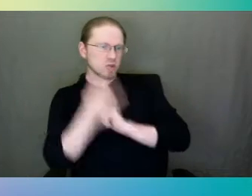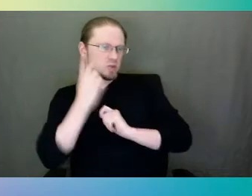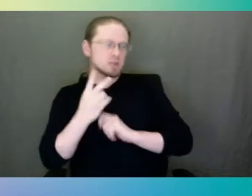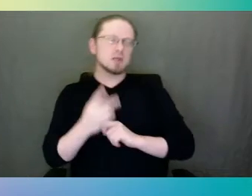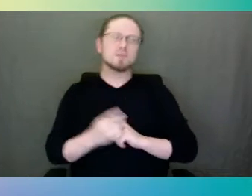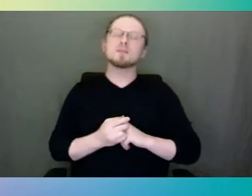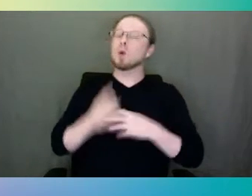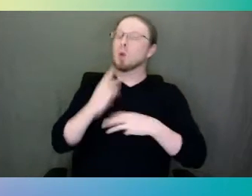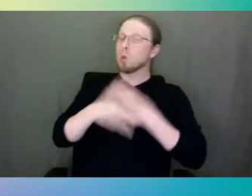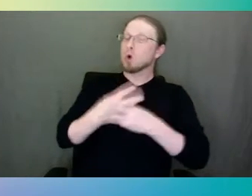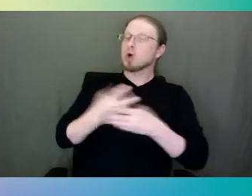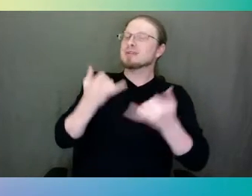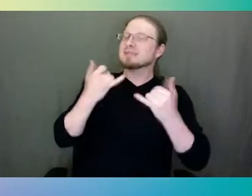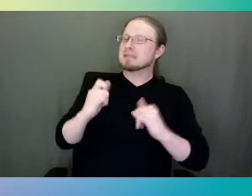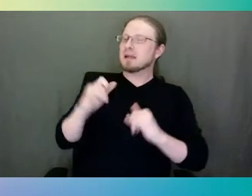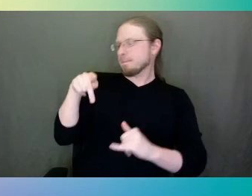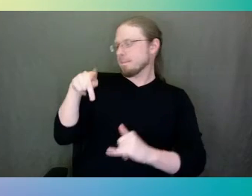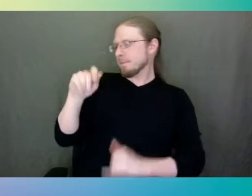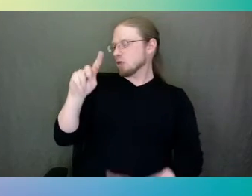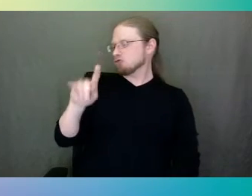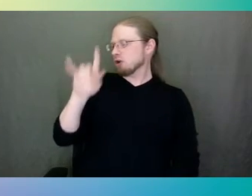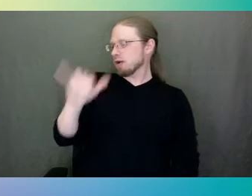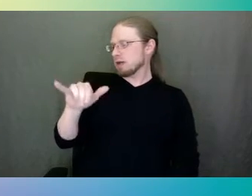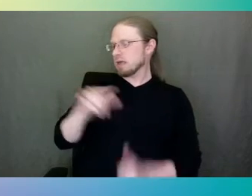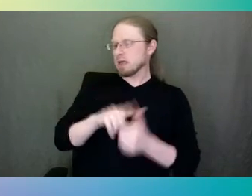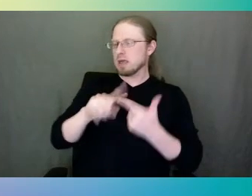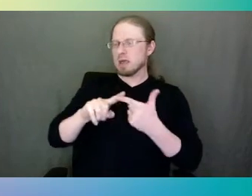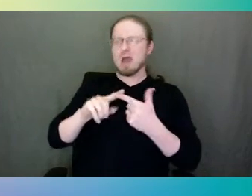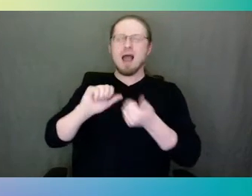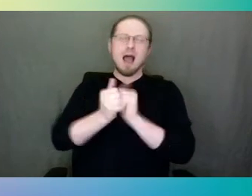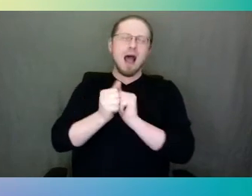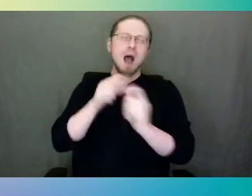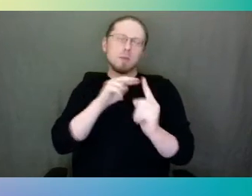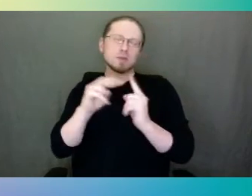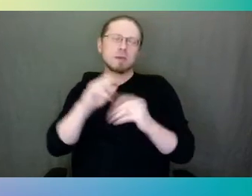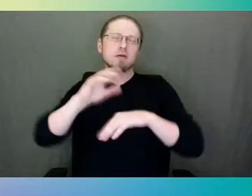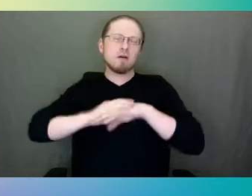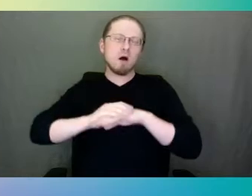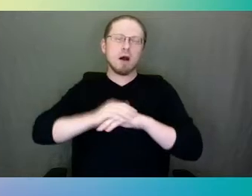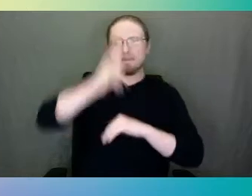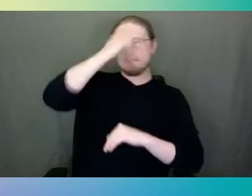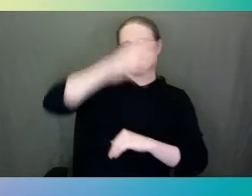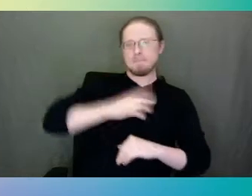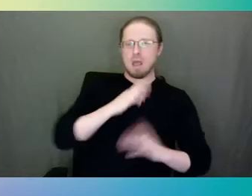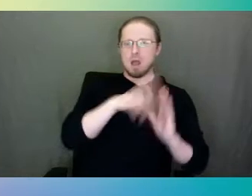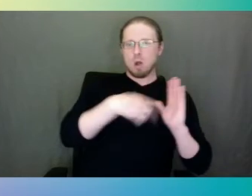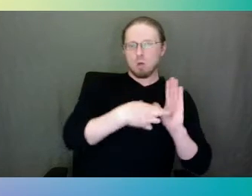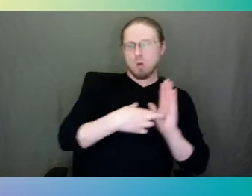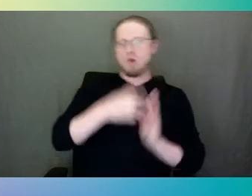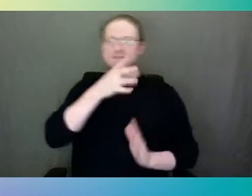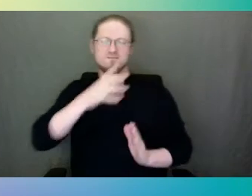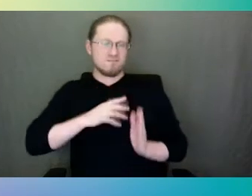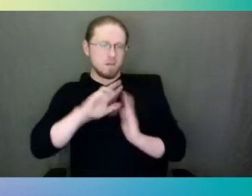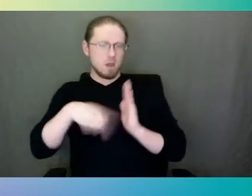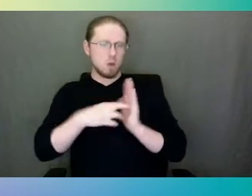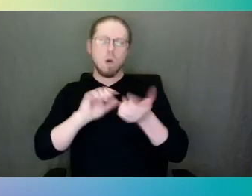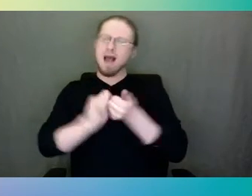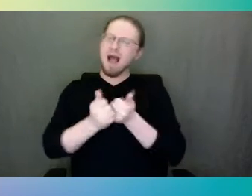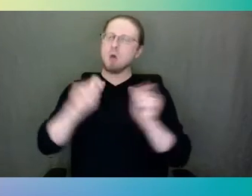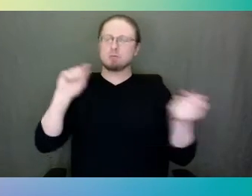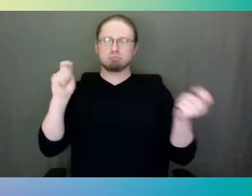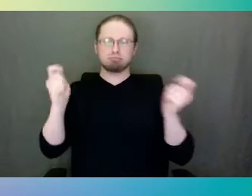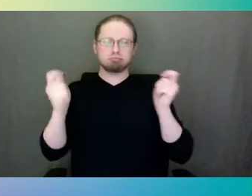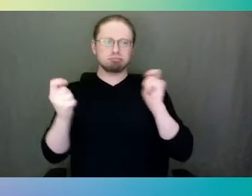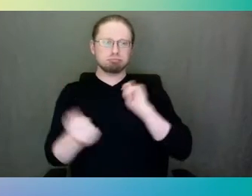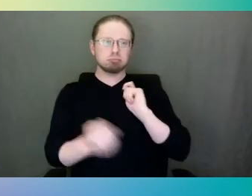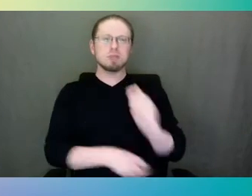view of procreation and male and female roles are going to shift. So the worldview is going to shift. So we can expect then how